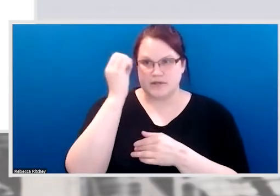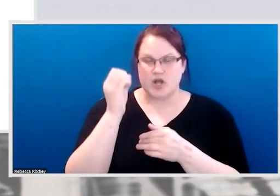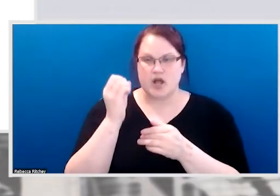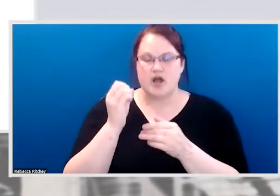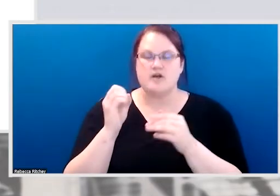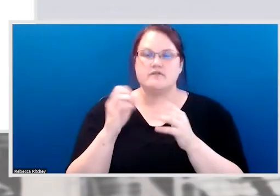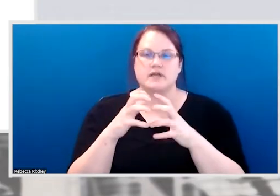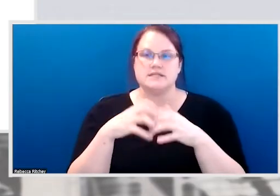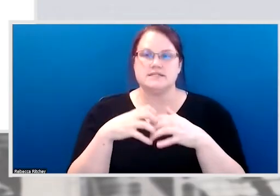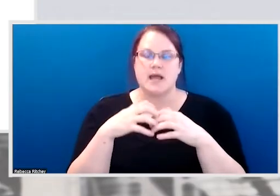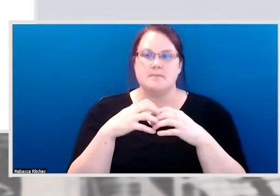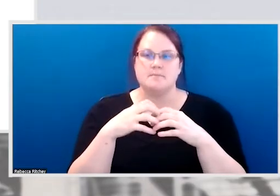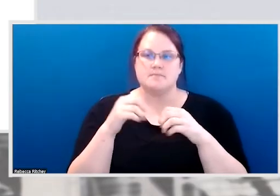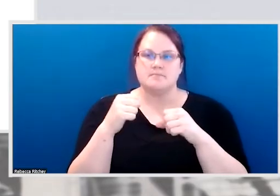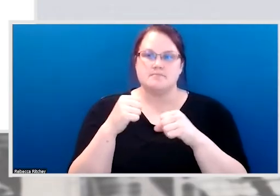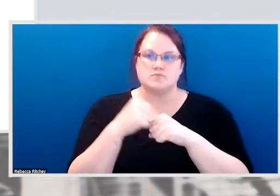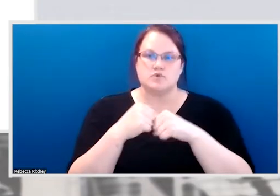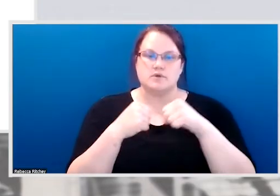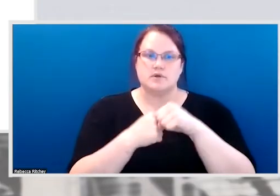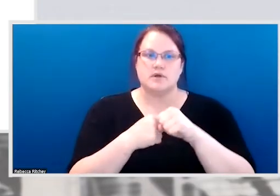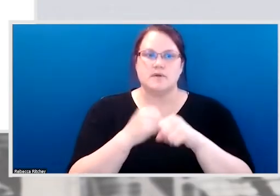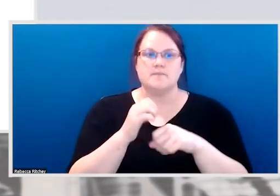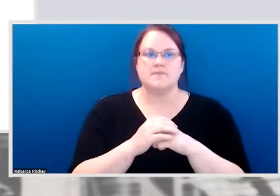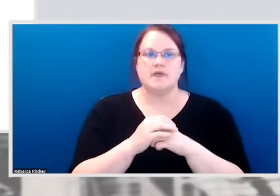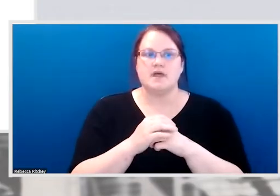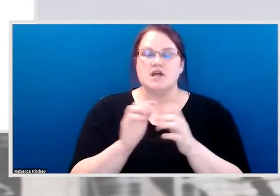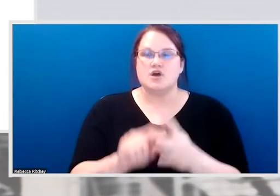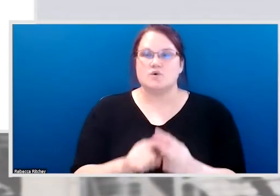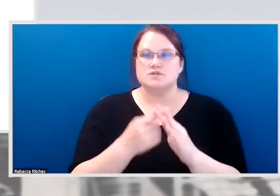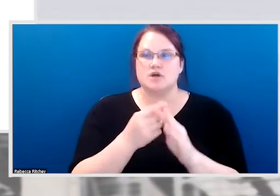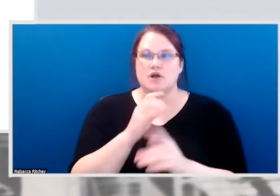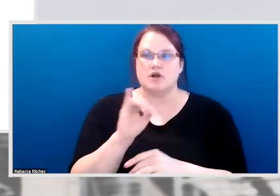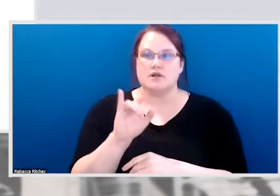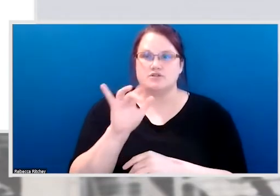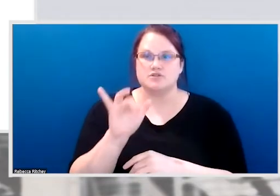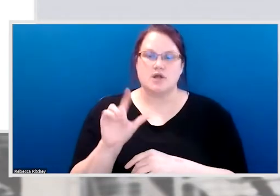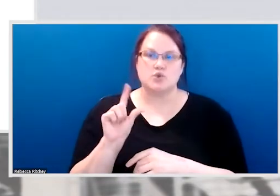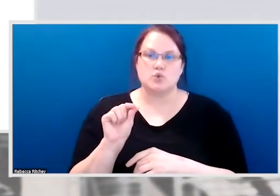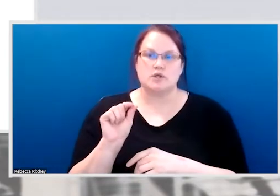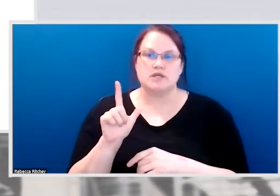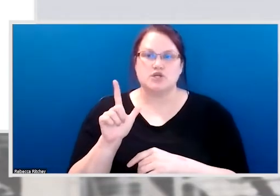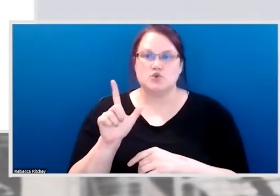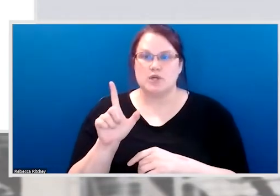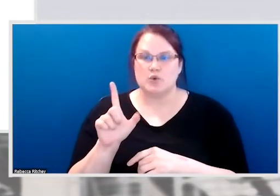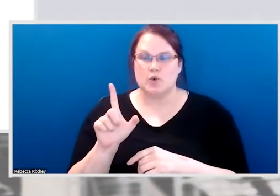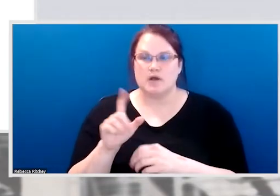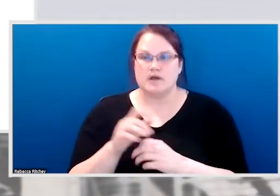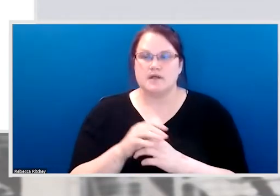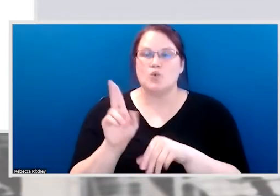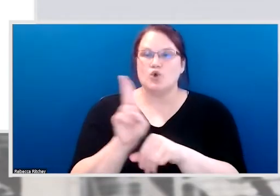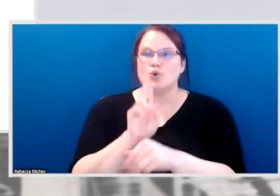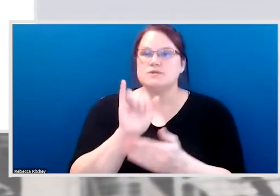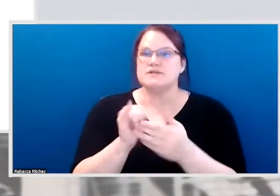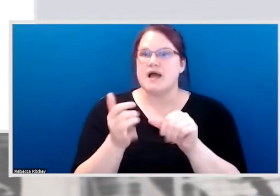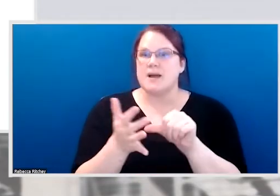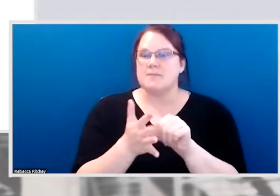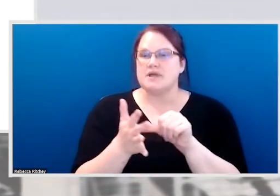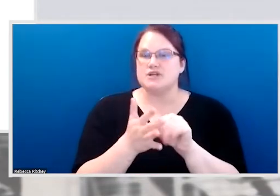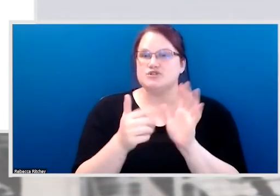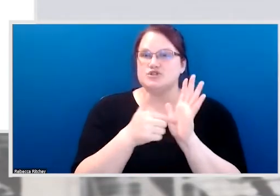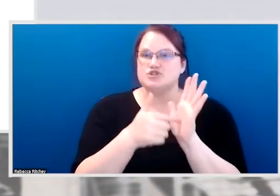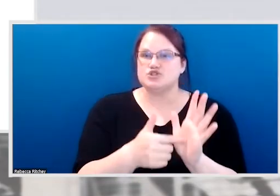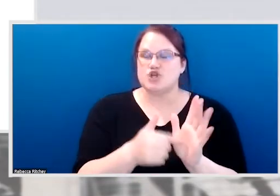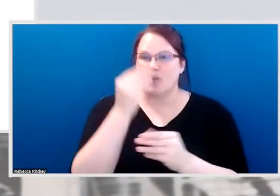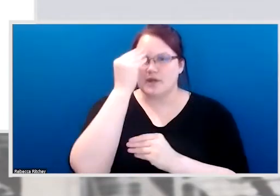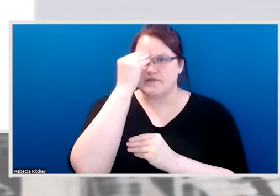structures. The Engage PGH page was launched in July of 2021, and we use that page to display our data, show